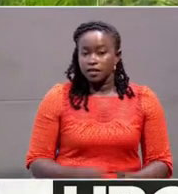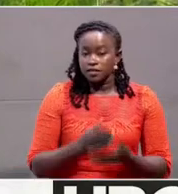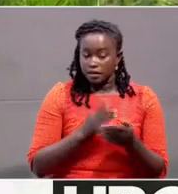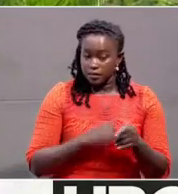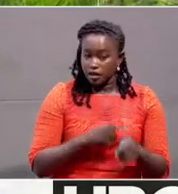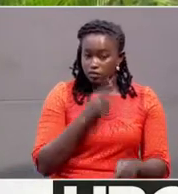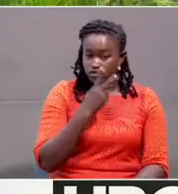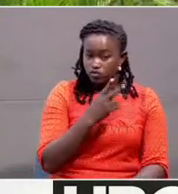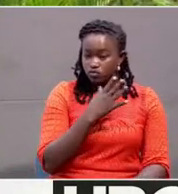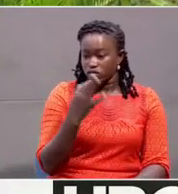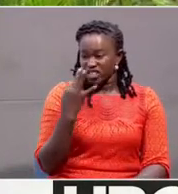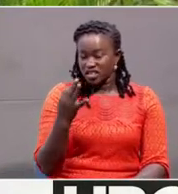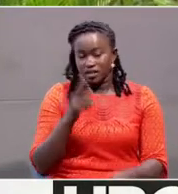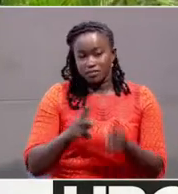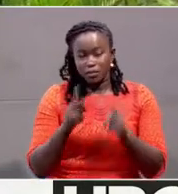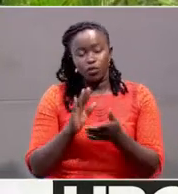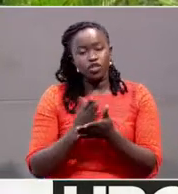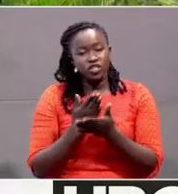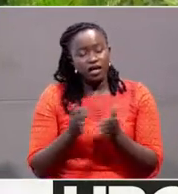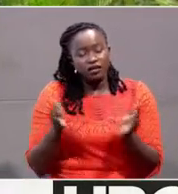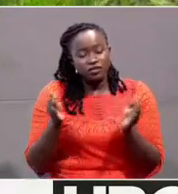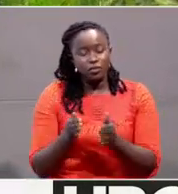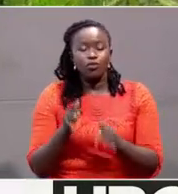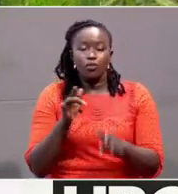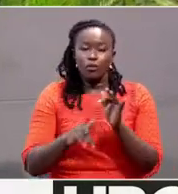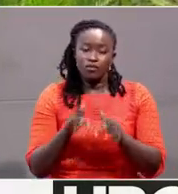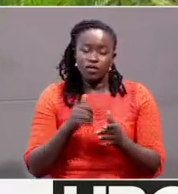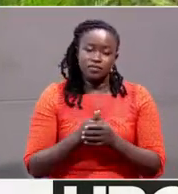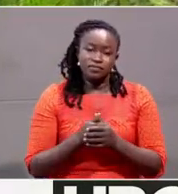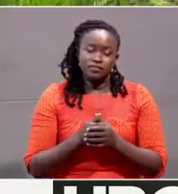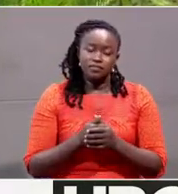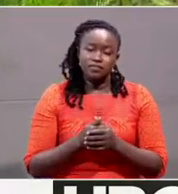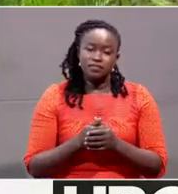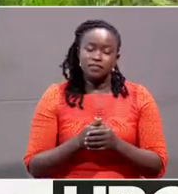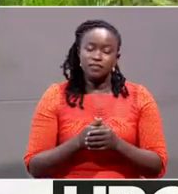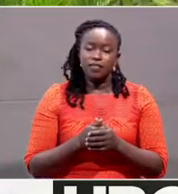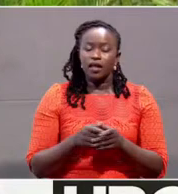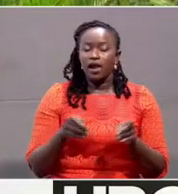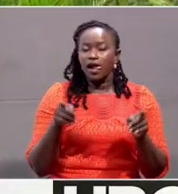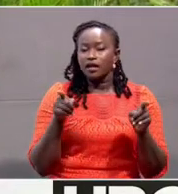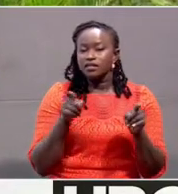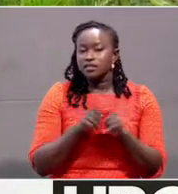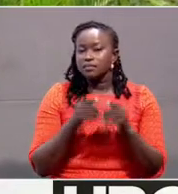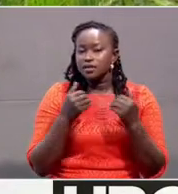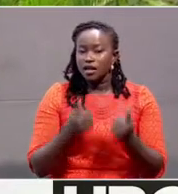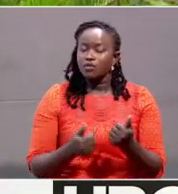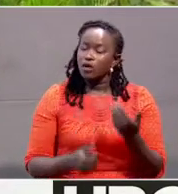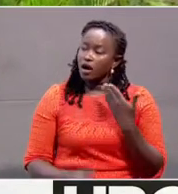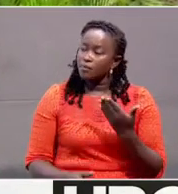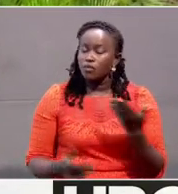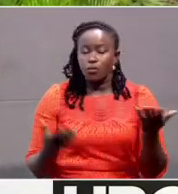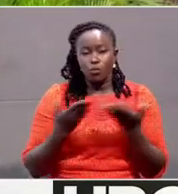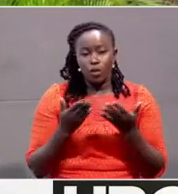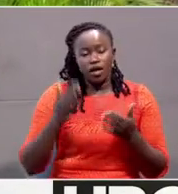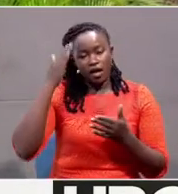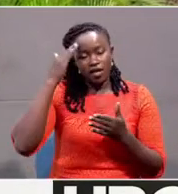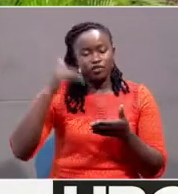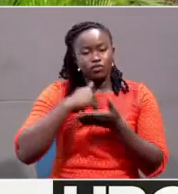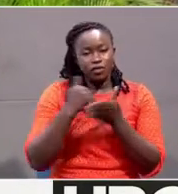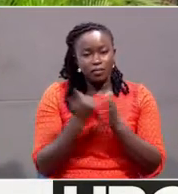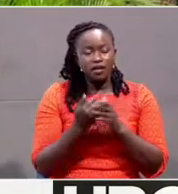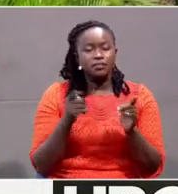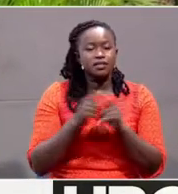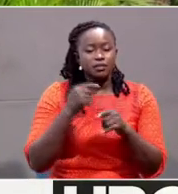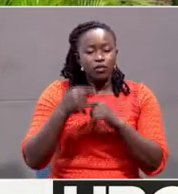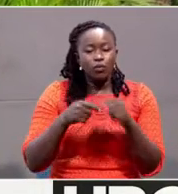sharing a very small office. Then we have a block we took over and renovated, where heads of department are squatting with the